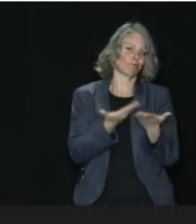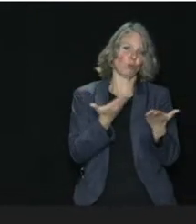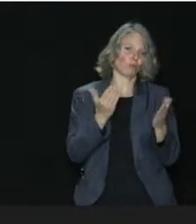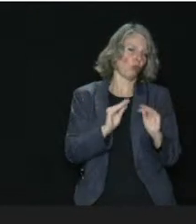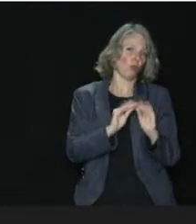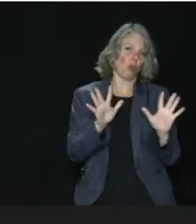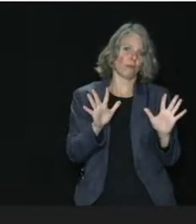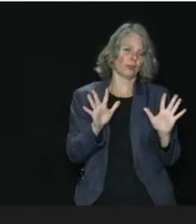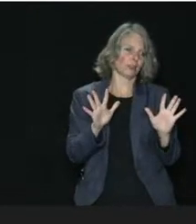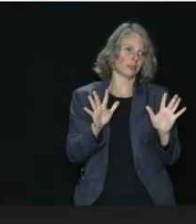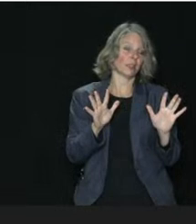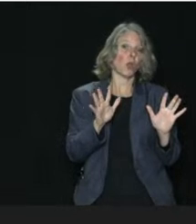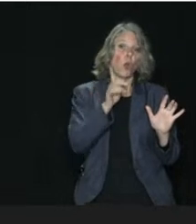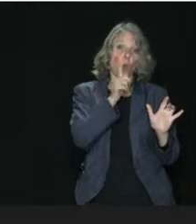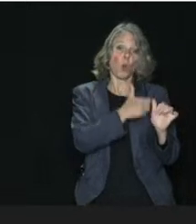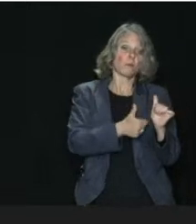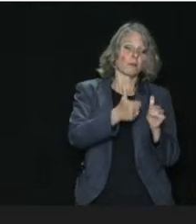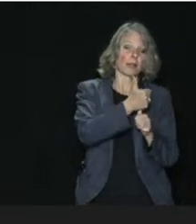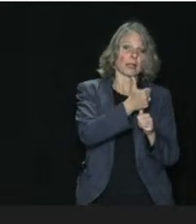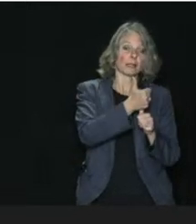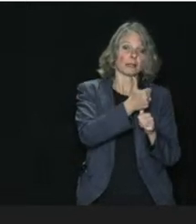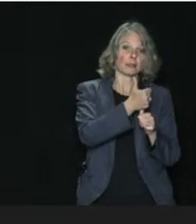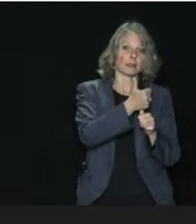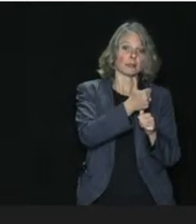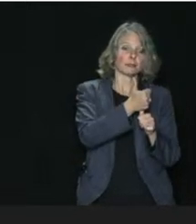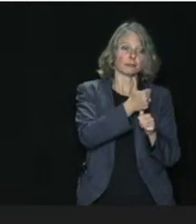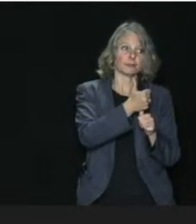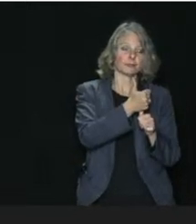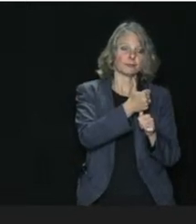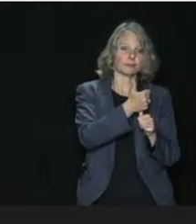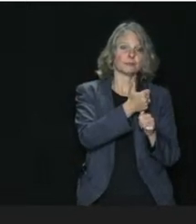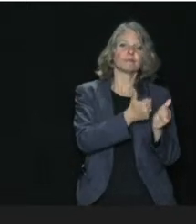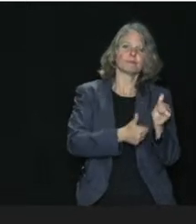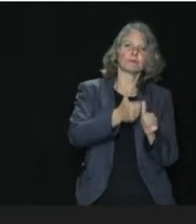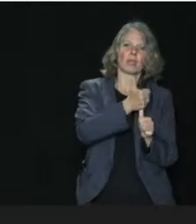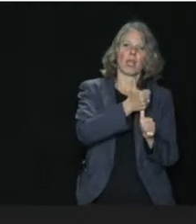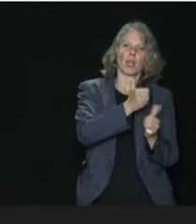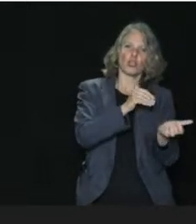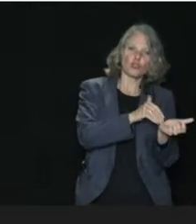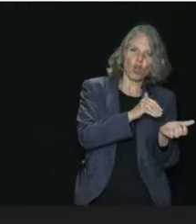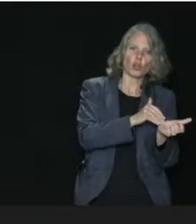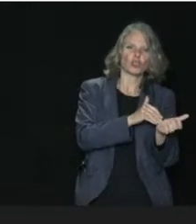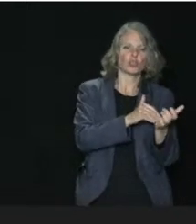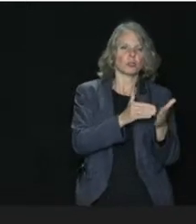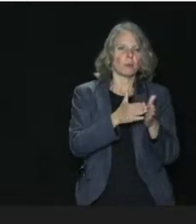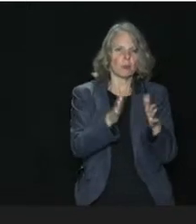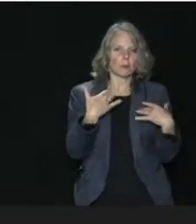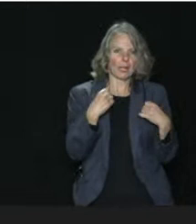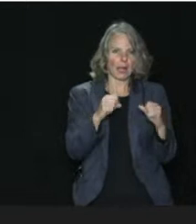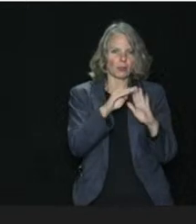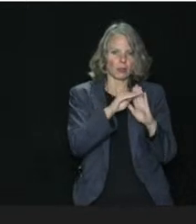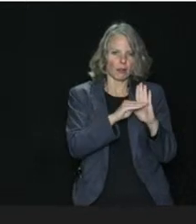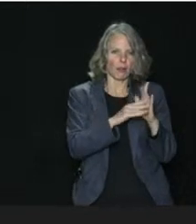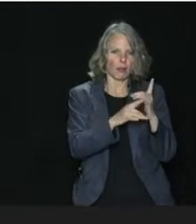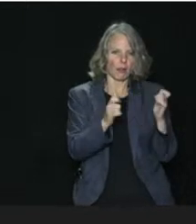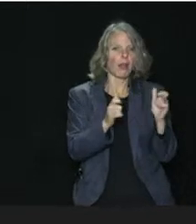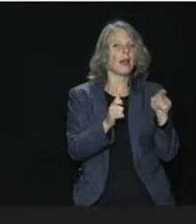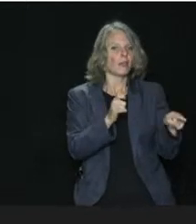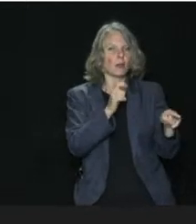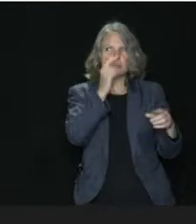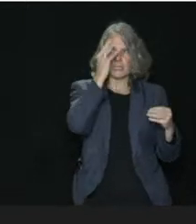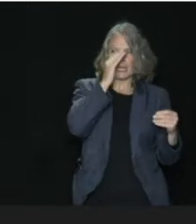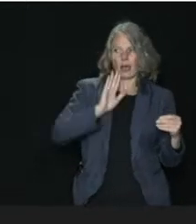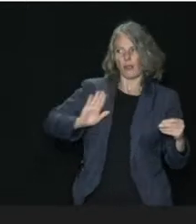it's the chief medical officers and public health officials who will take into consideration the recommendations